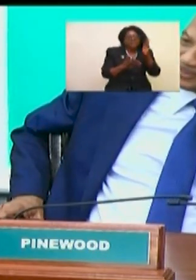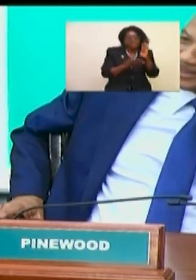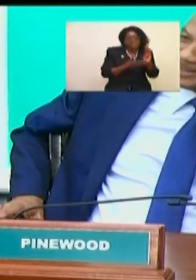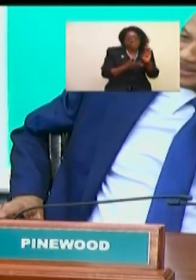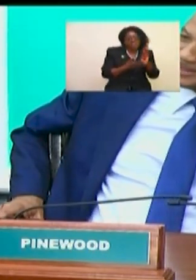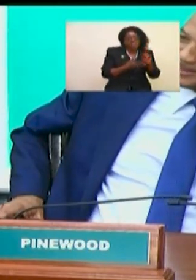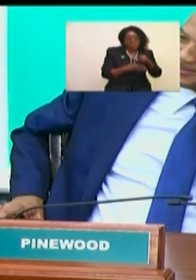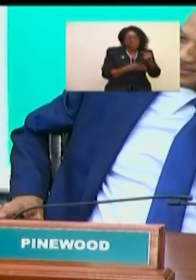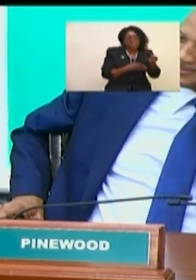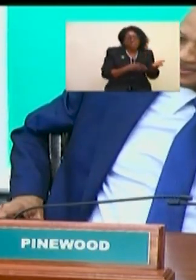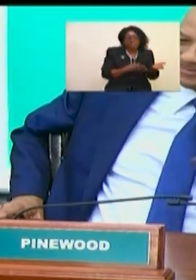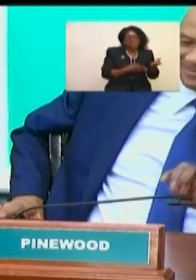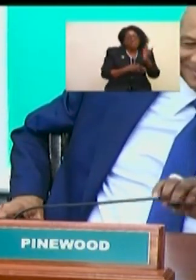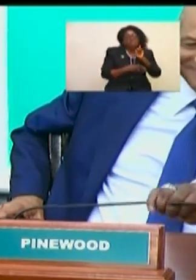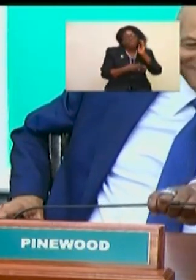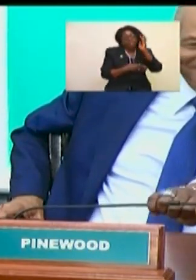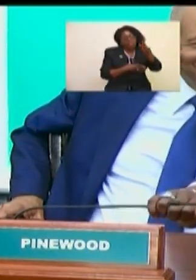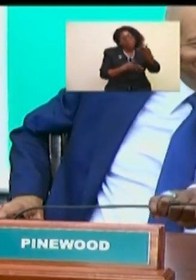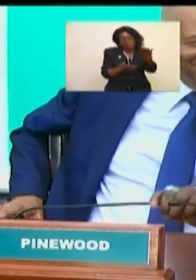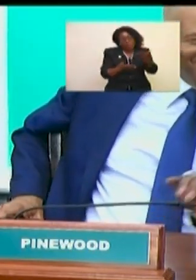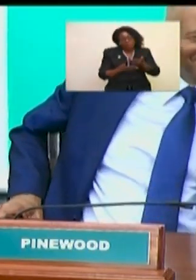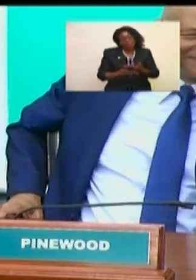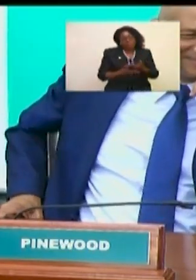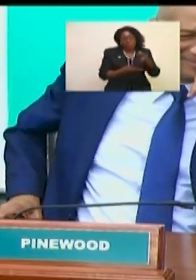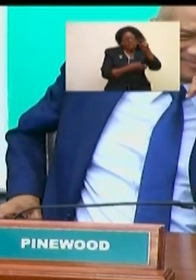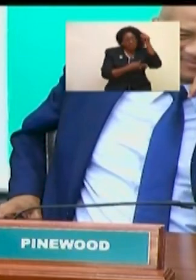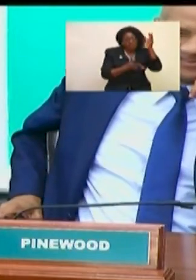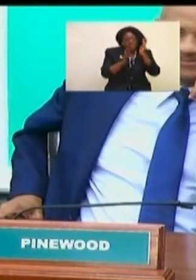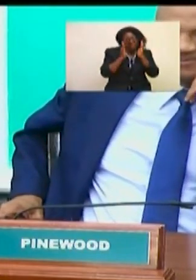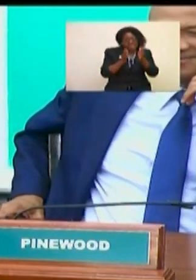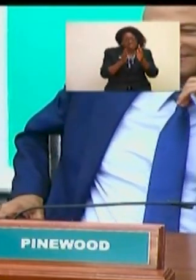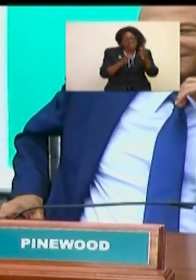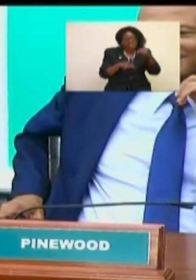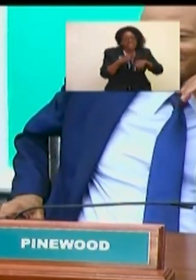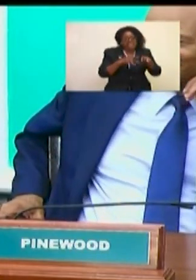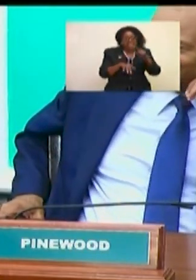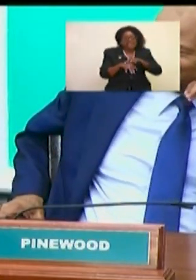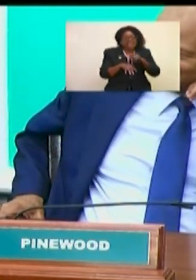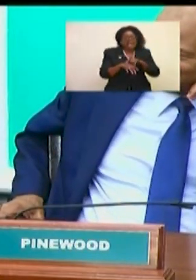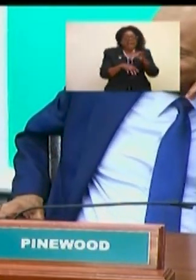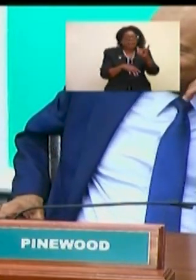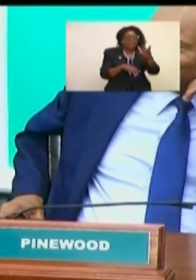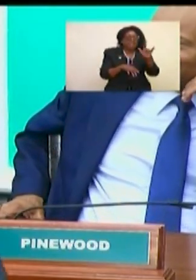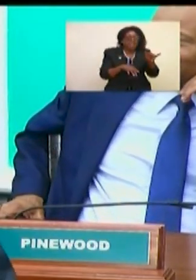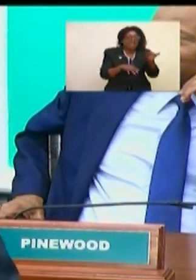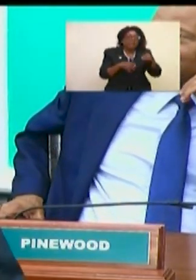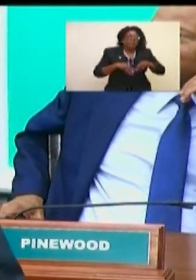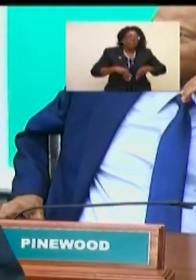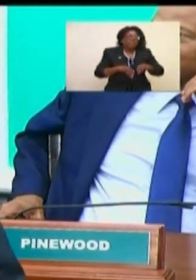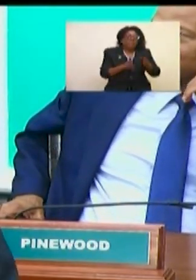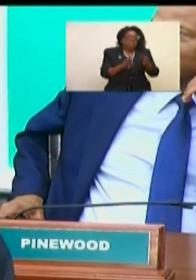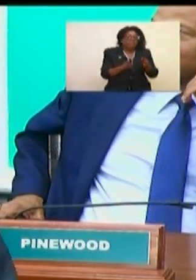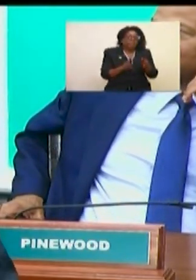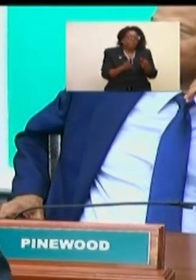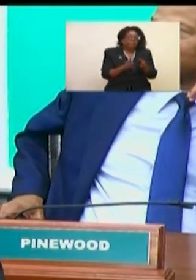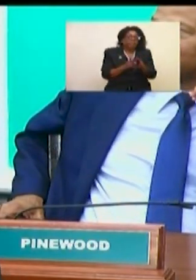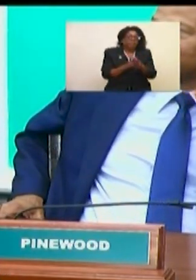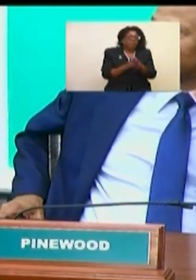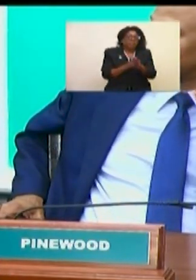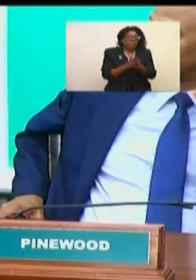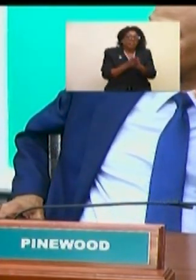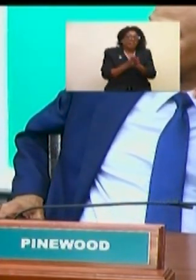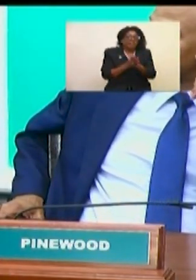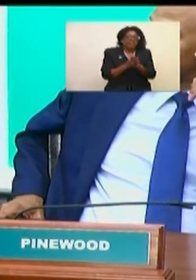obligations should be brought to the government's attention in a timely manner. That's what they say. If you're going to be meaningful, if you can be